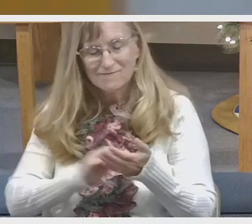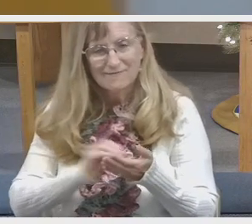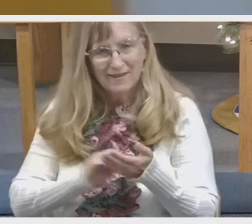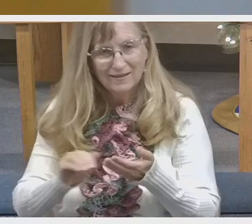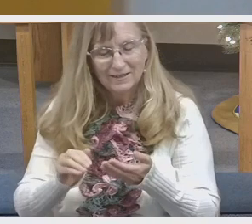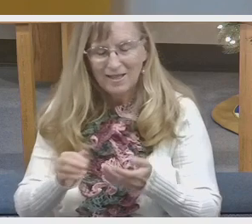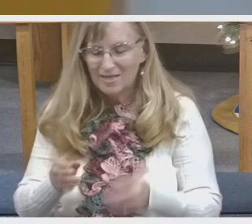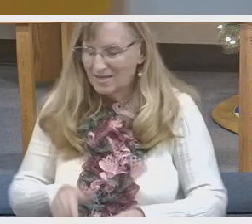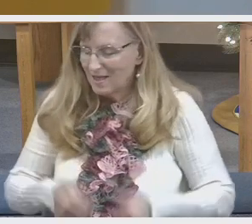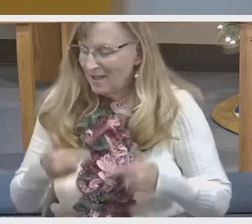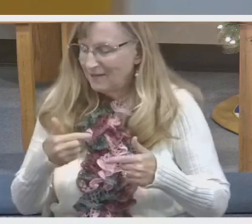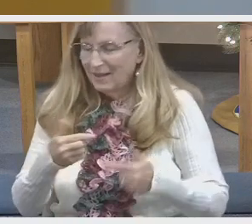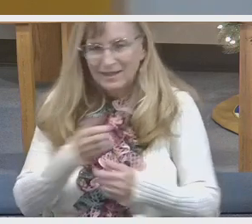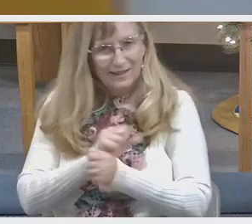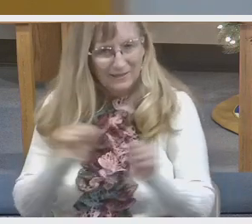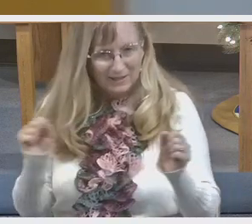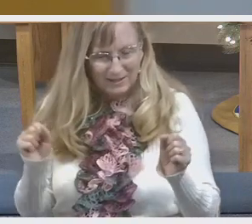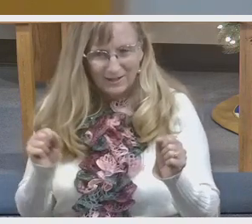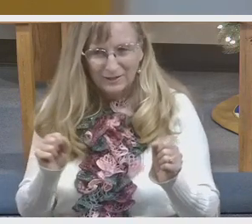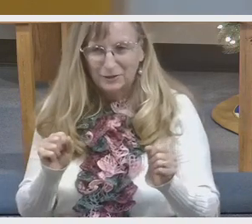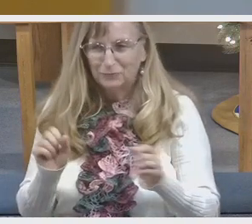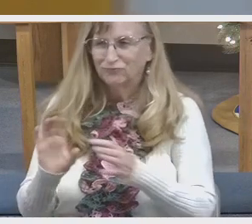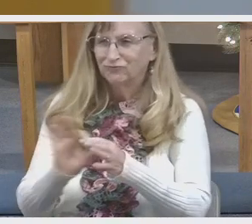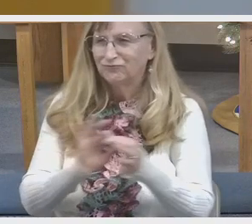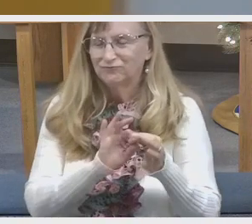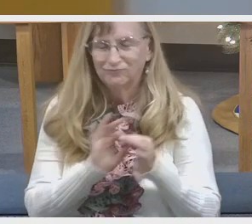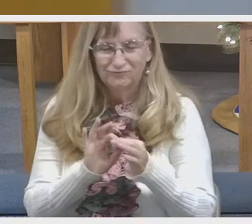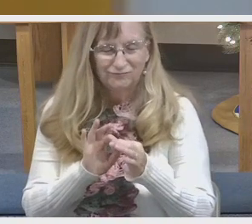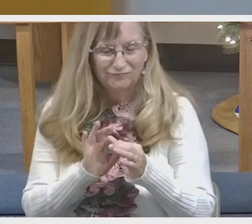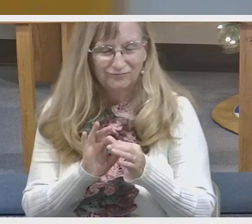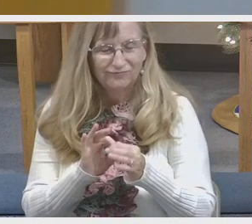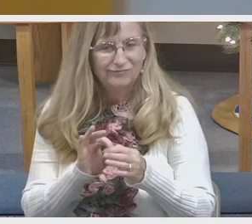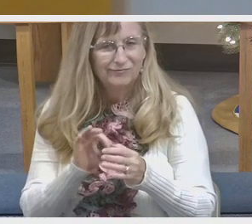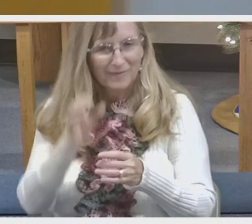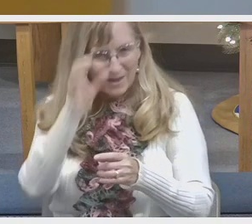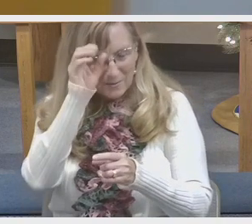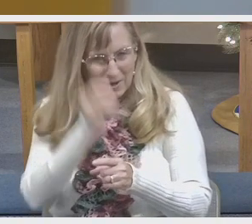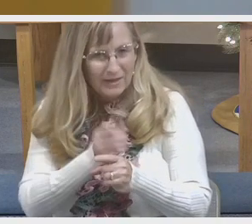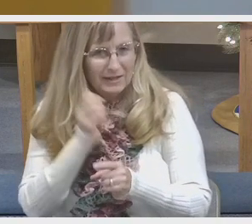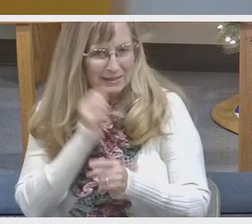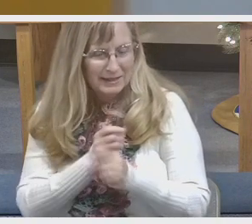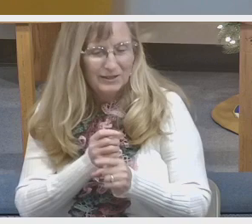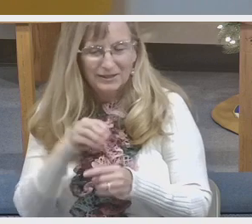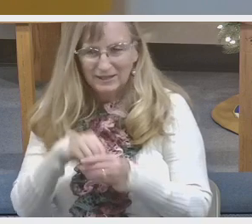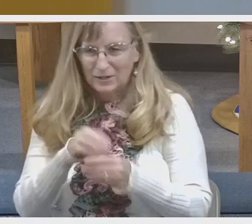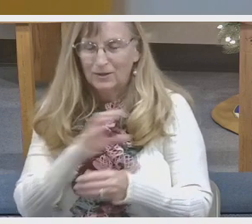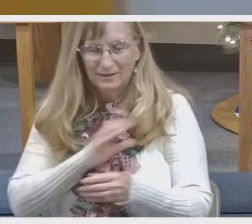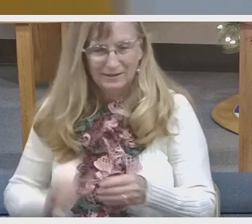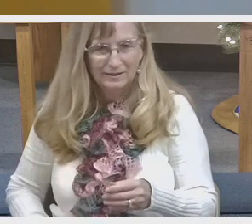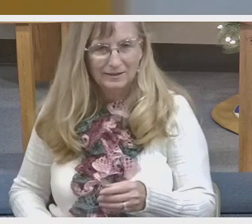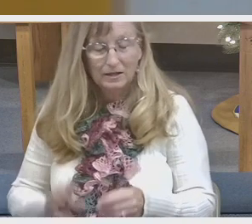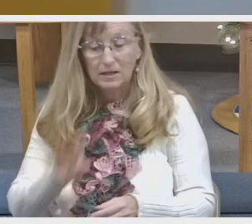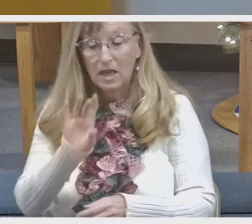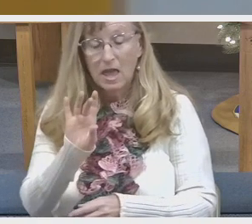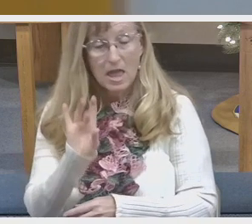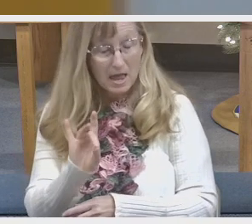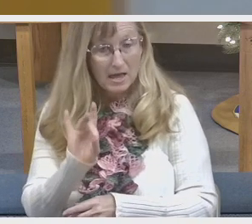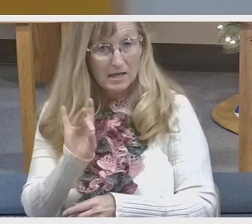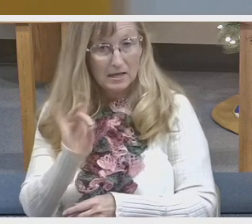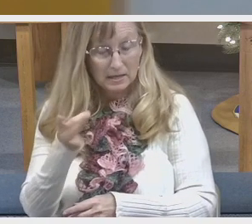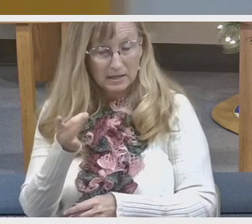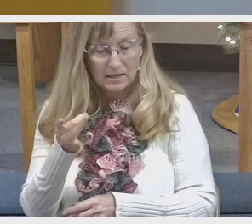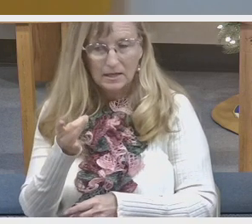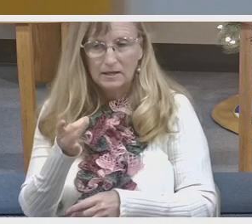and salvation. Dear brothers and sisters in Christ, on the eighth day, when it was time to circumcise